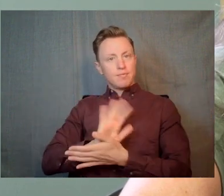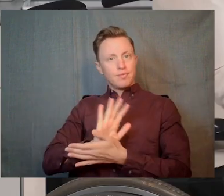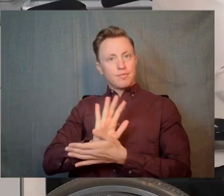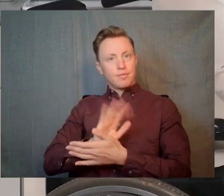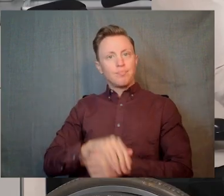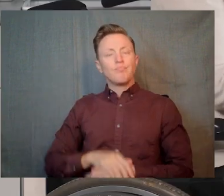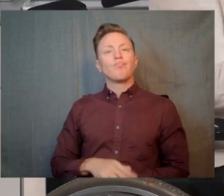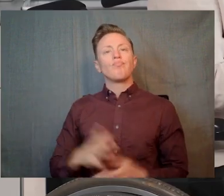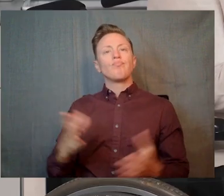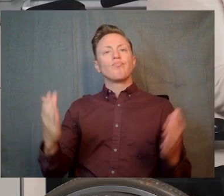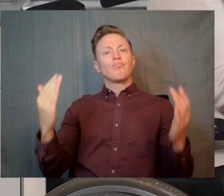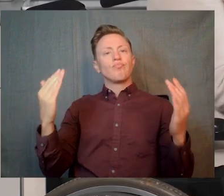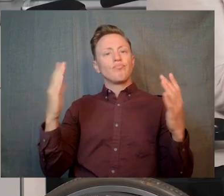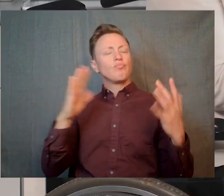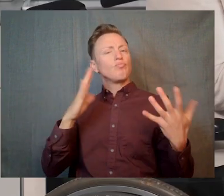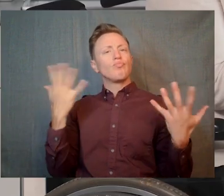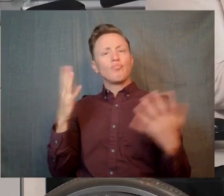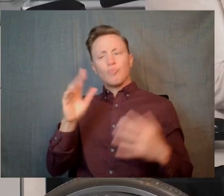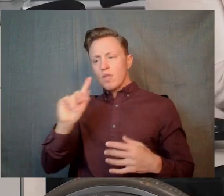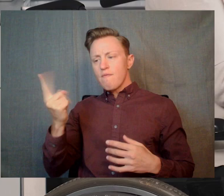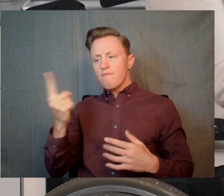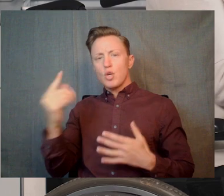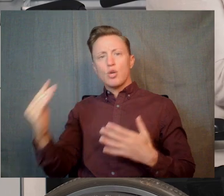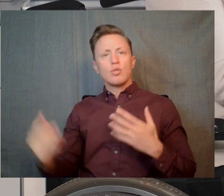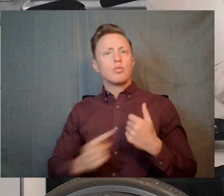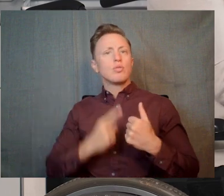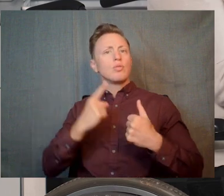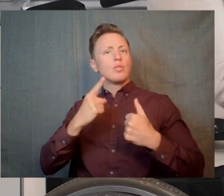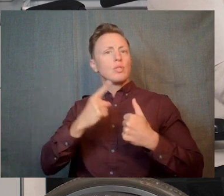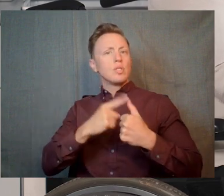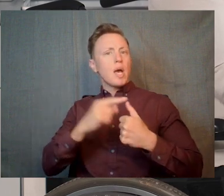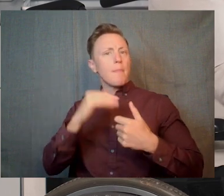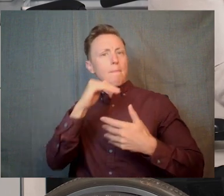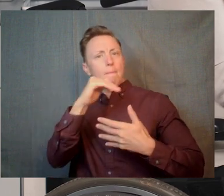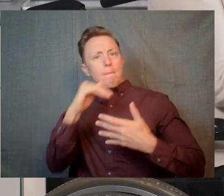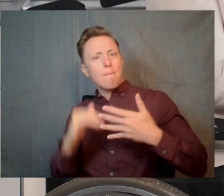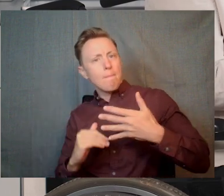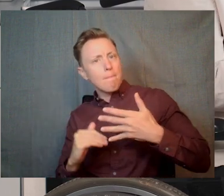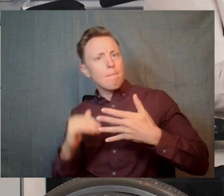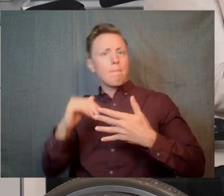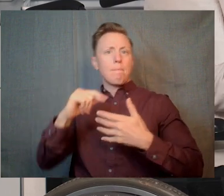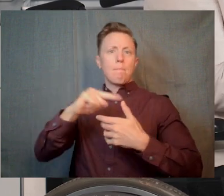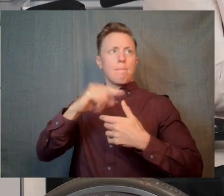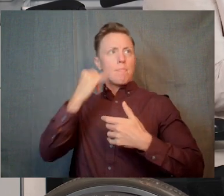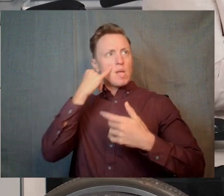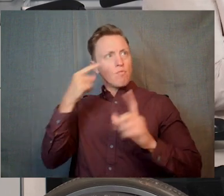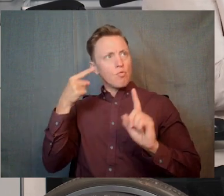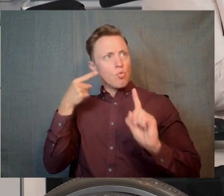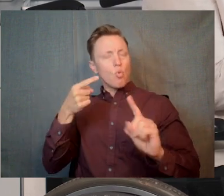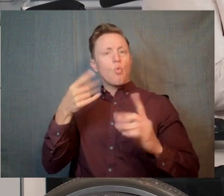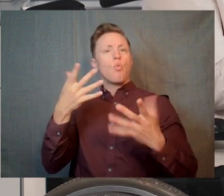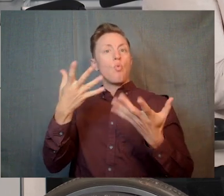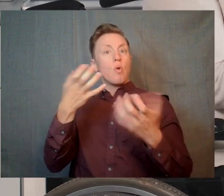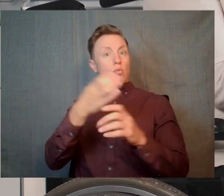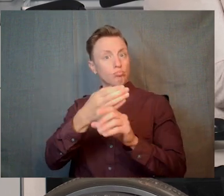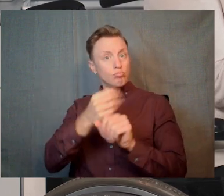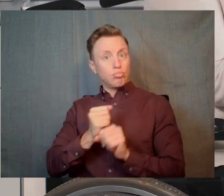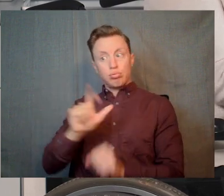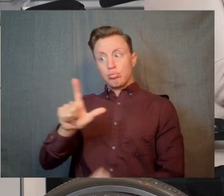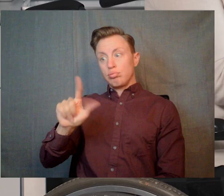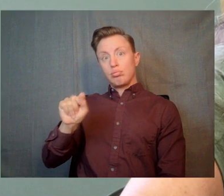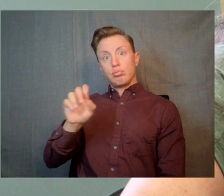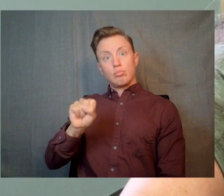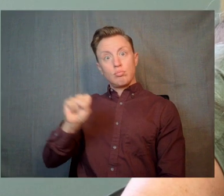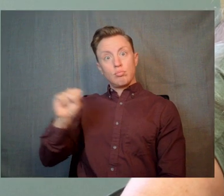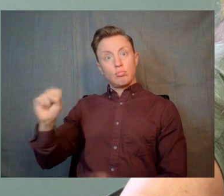video. So, what is the first step you need to take in order to receive